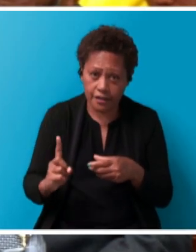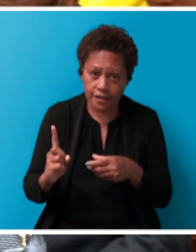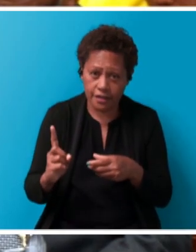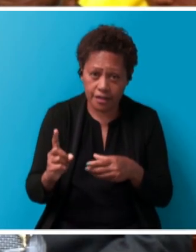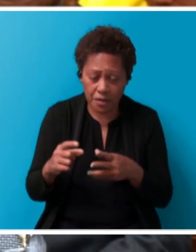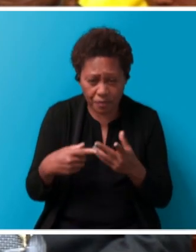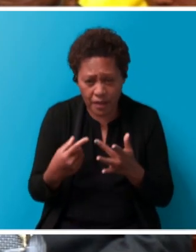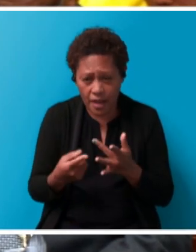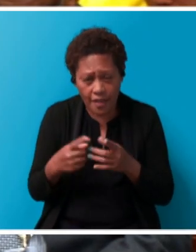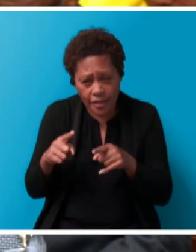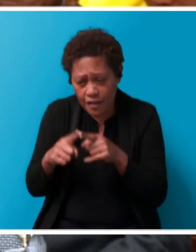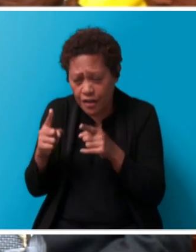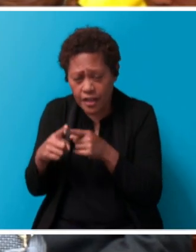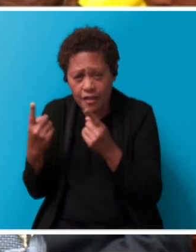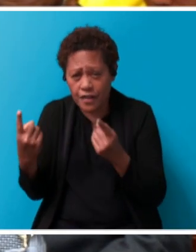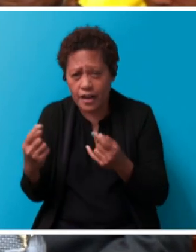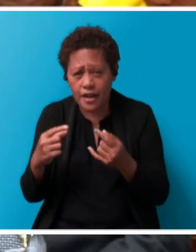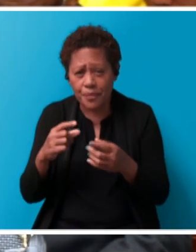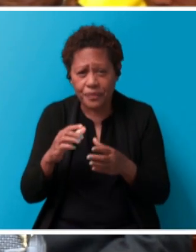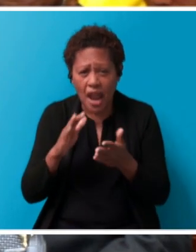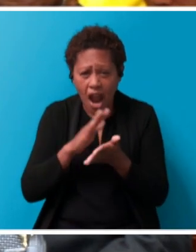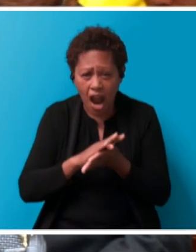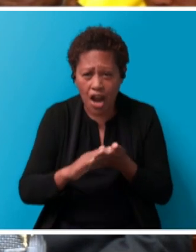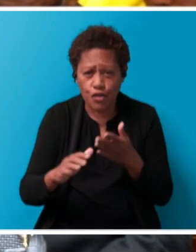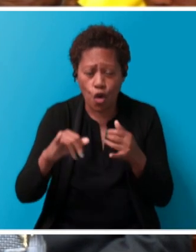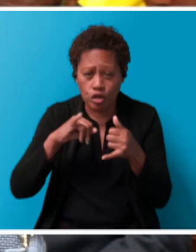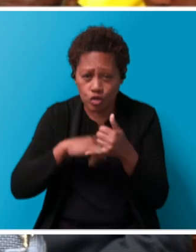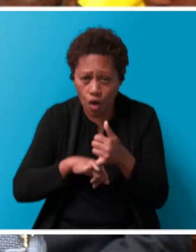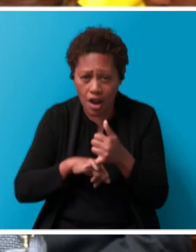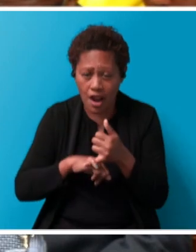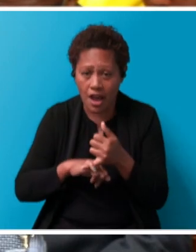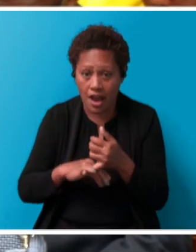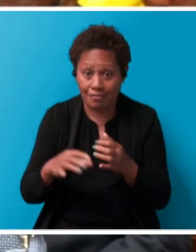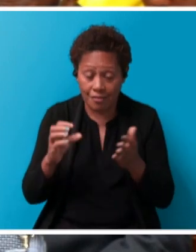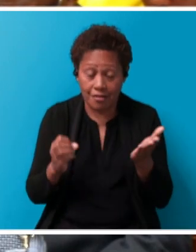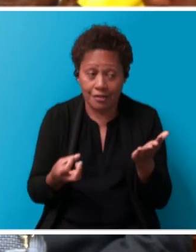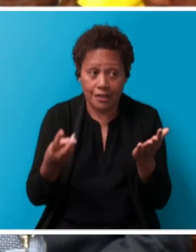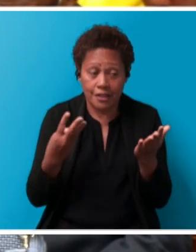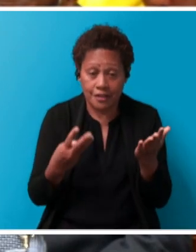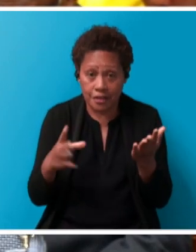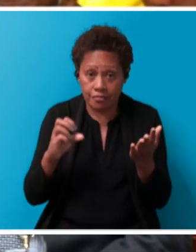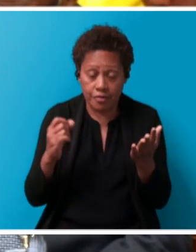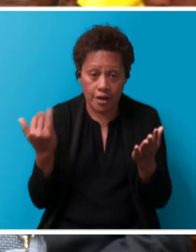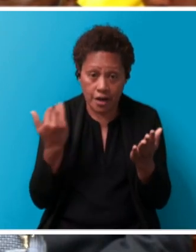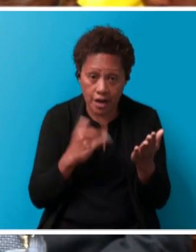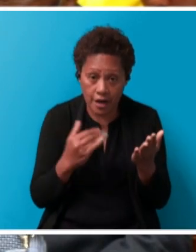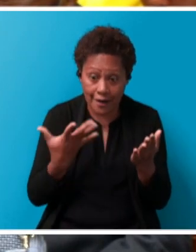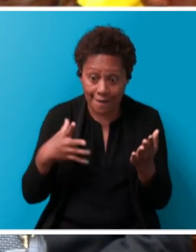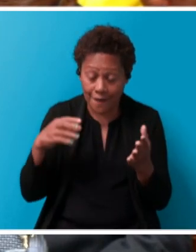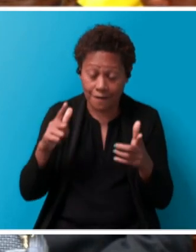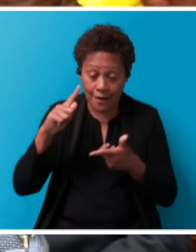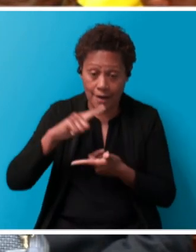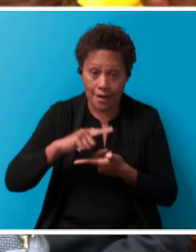will electrify 70 households, benefiting around 350 Fijians who currently face limited or